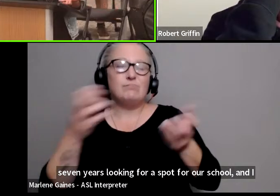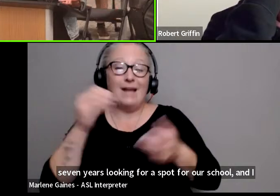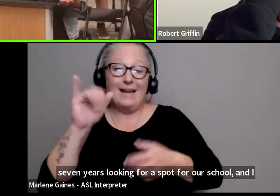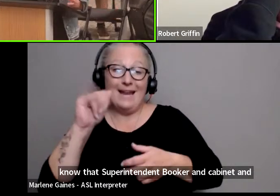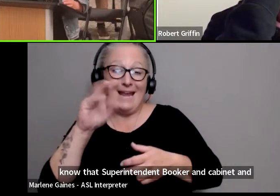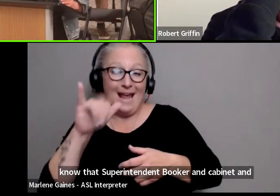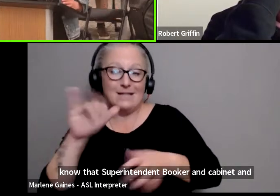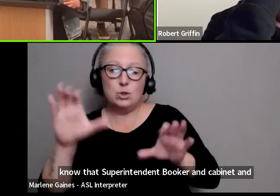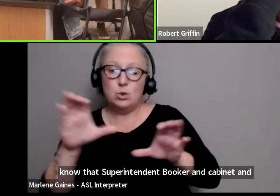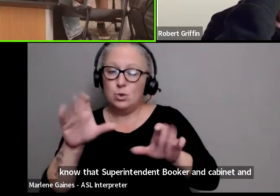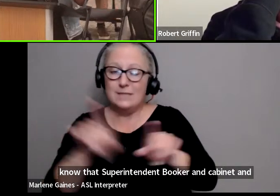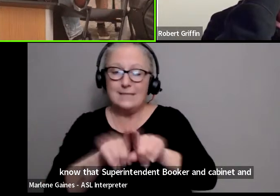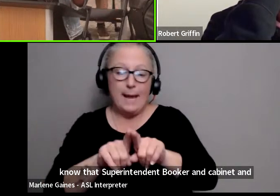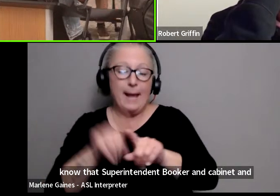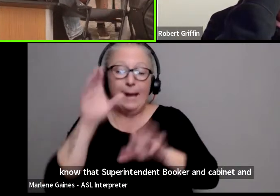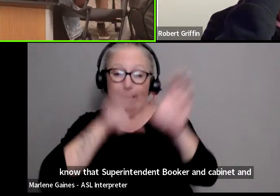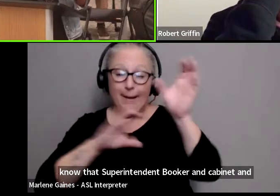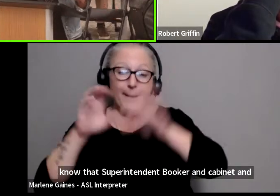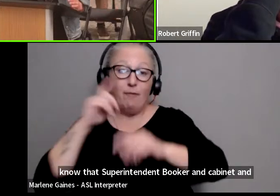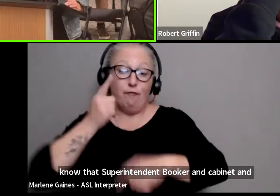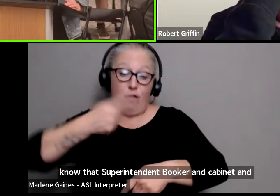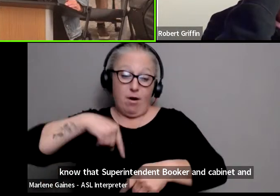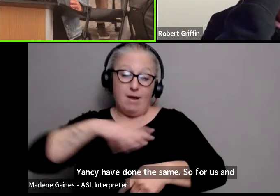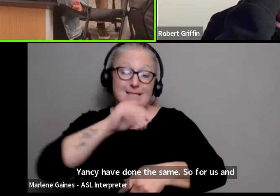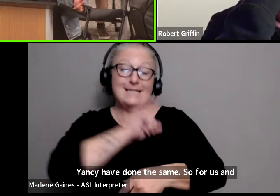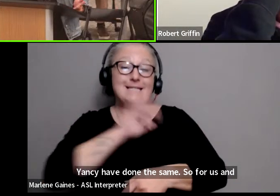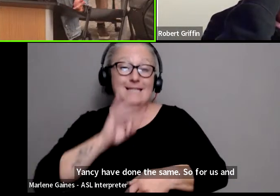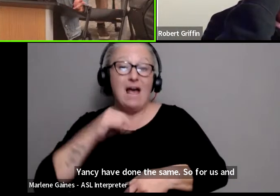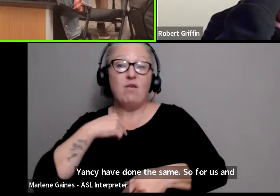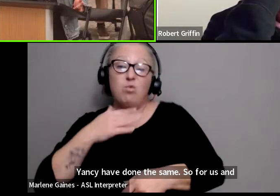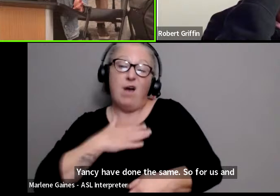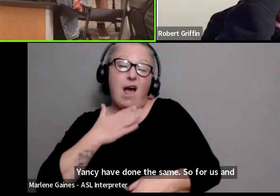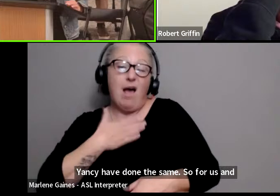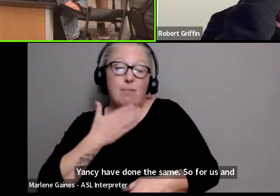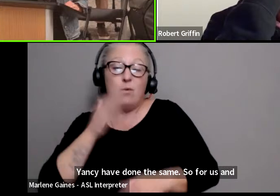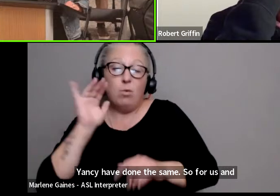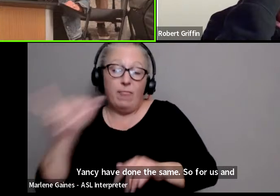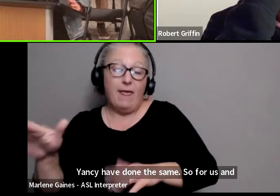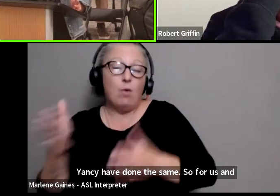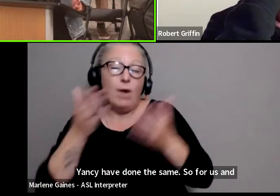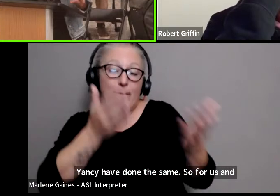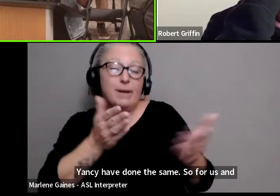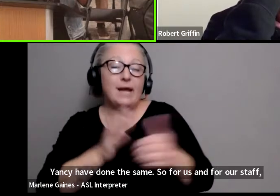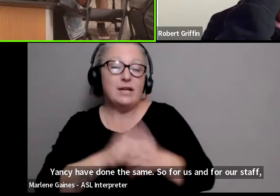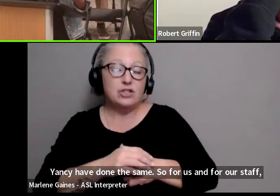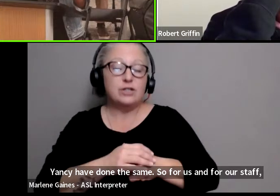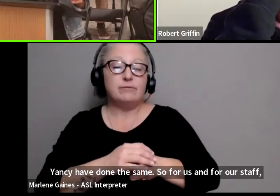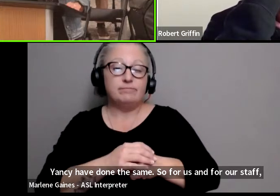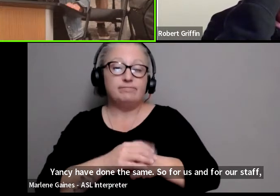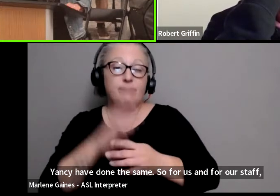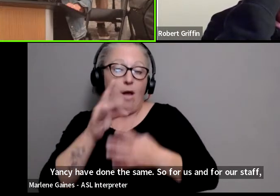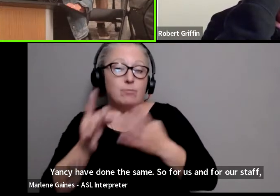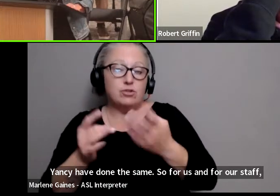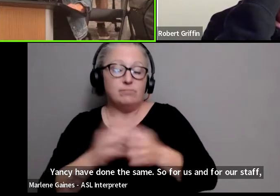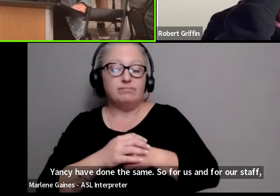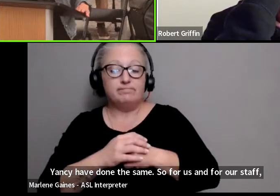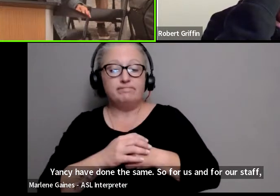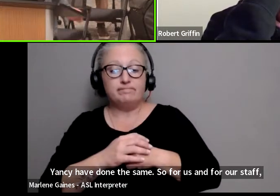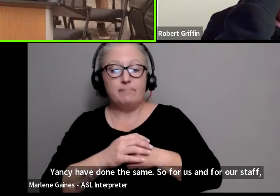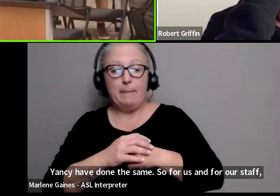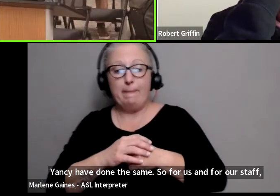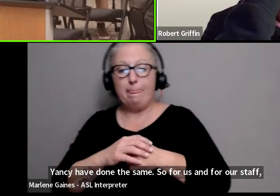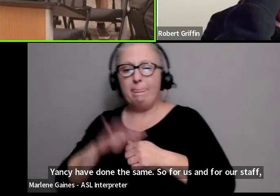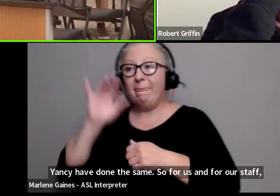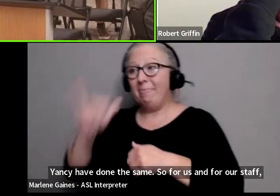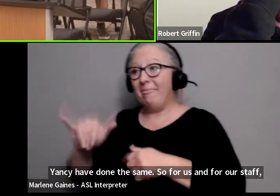the same. So for us and for our staff, we are really happy with the recommended option. Well,